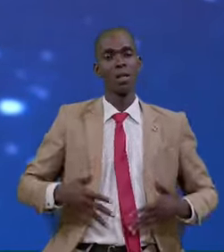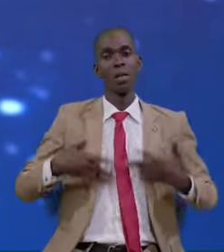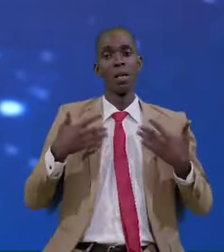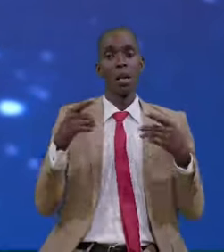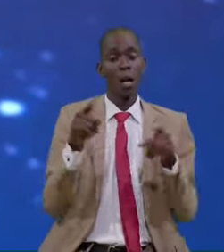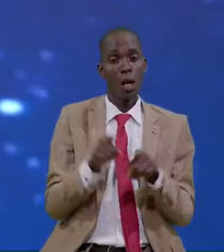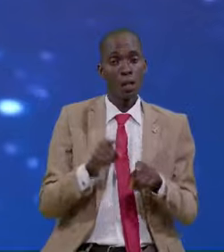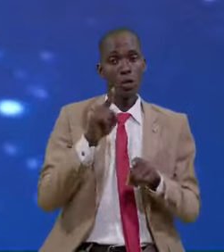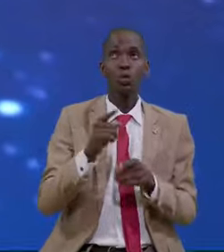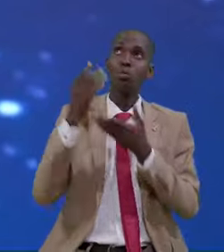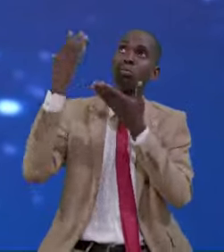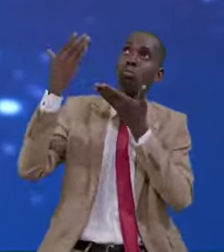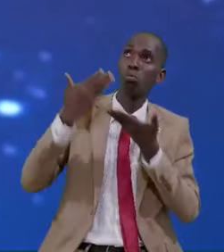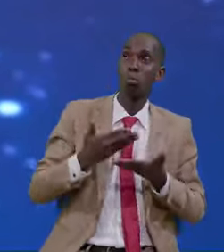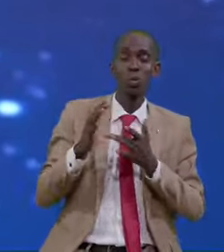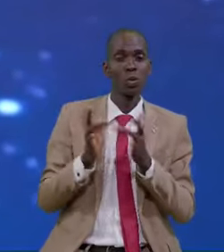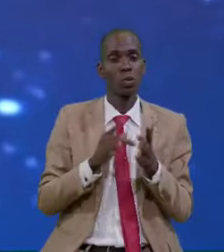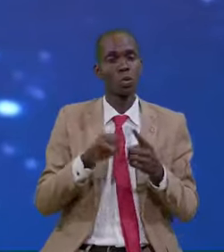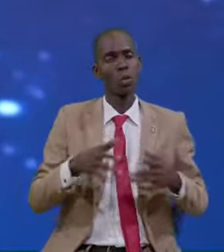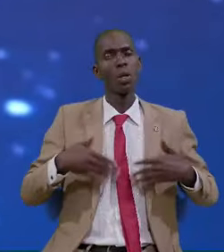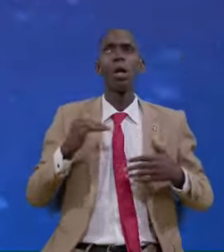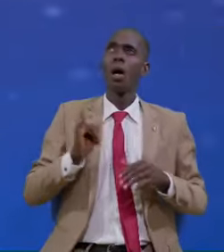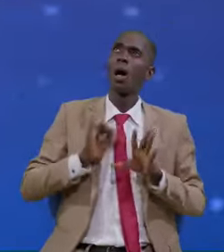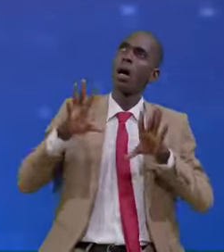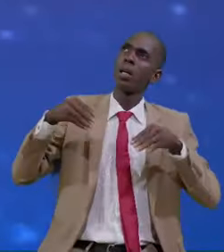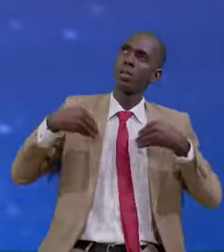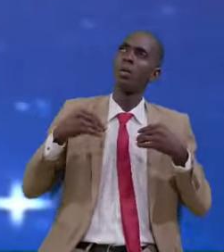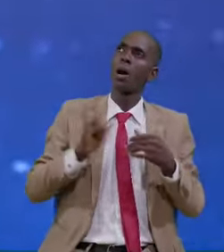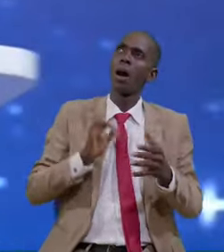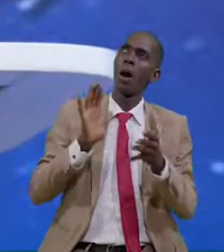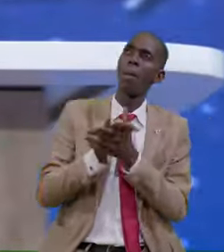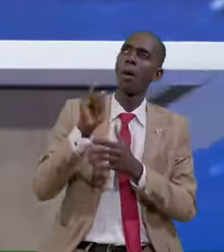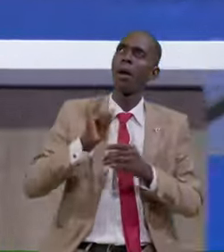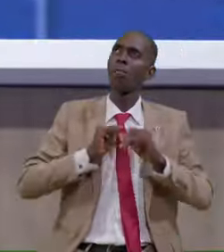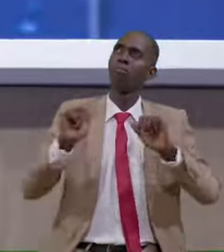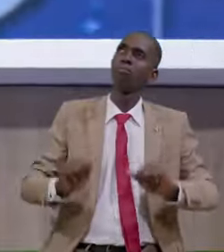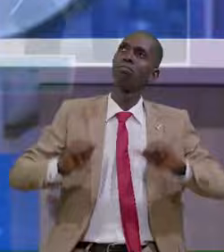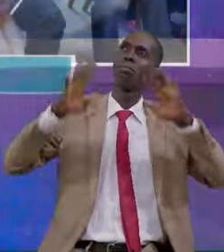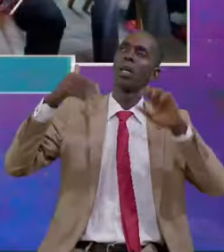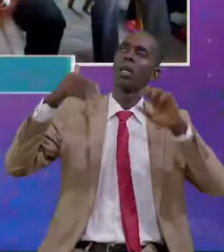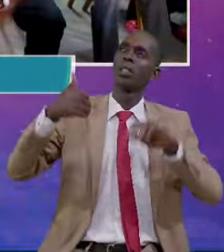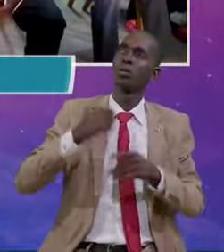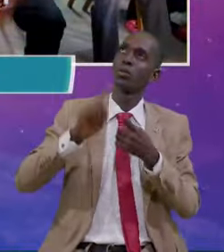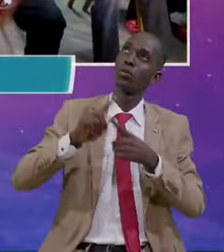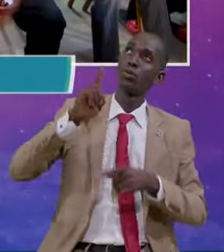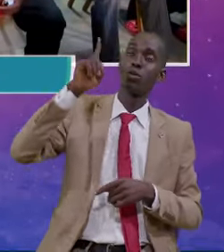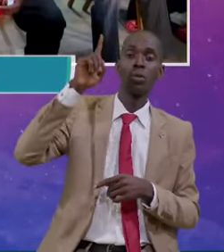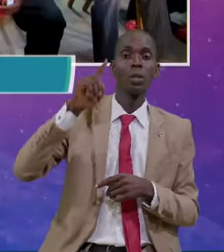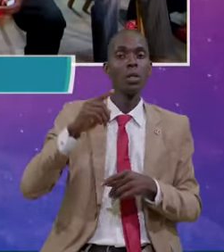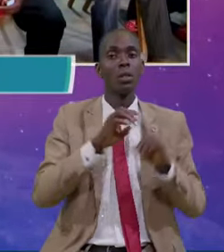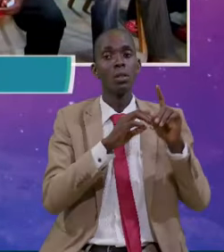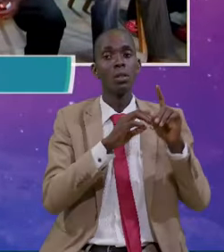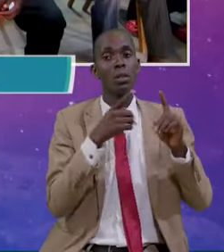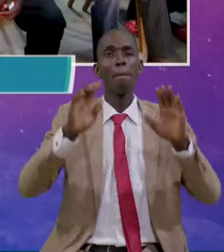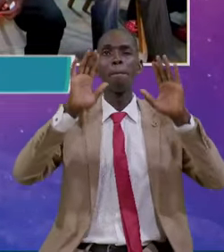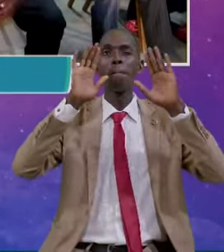life and say, I accept, I believe, I yield myself unto him, the marvelous presence